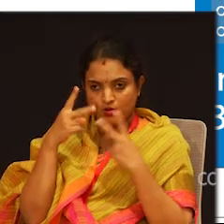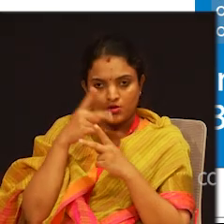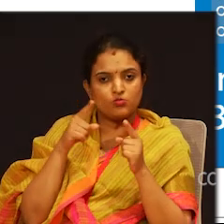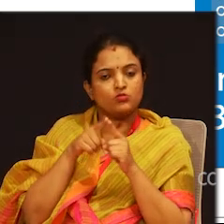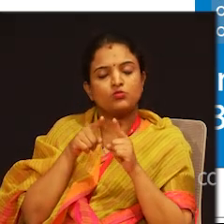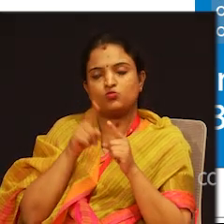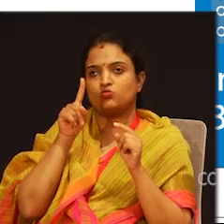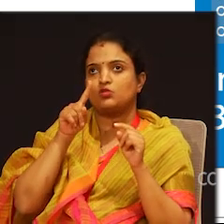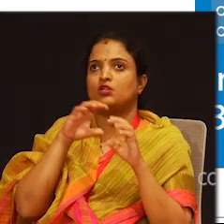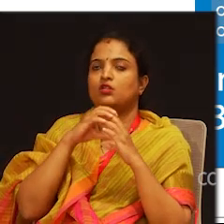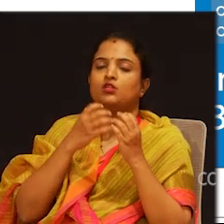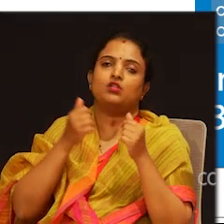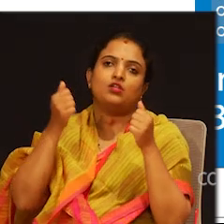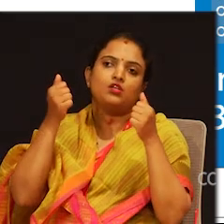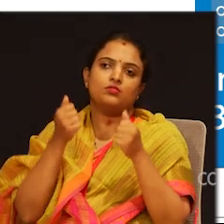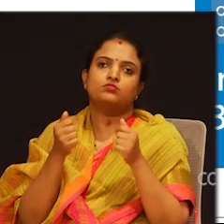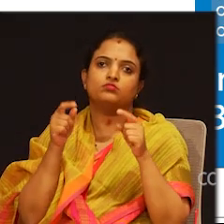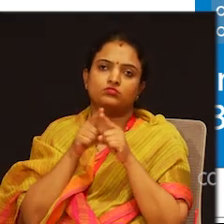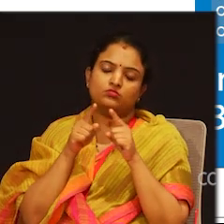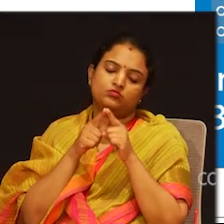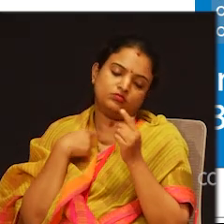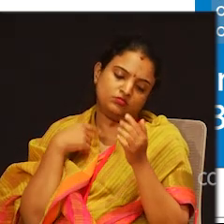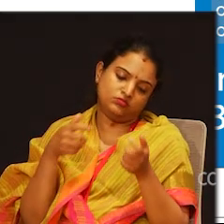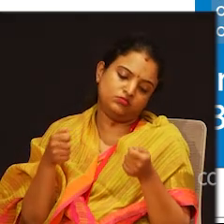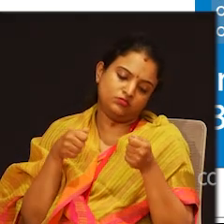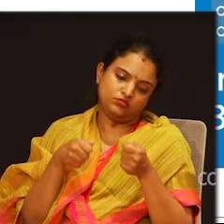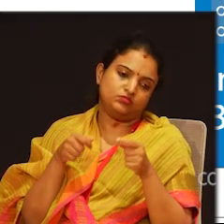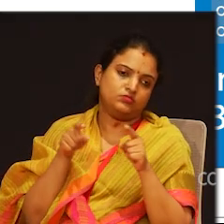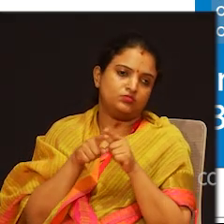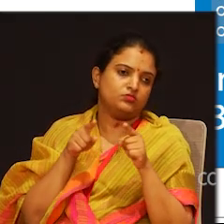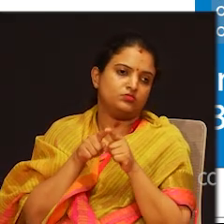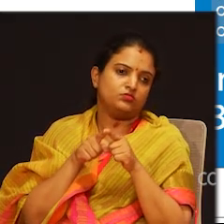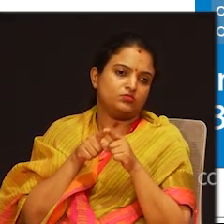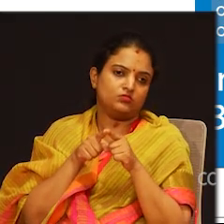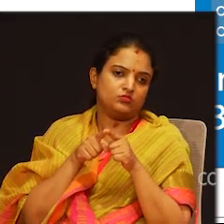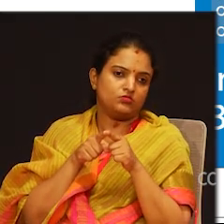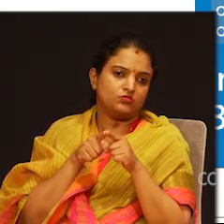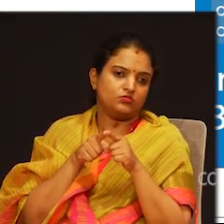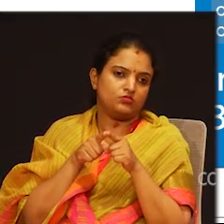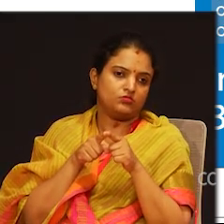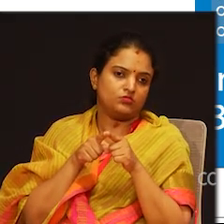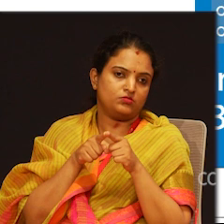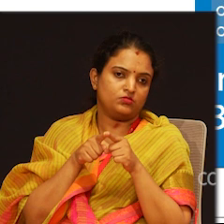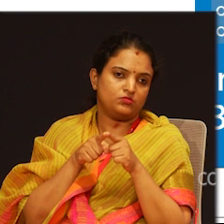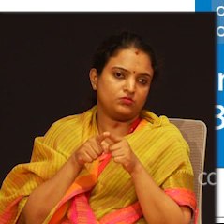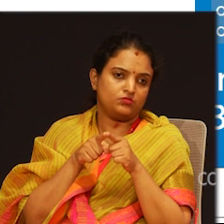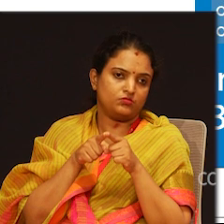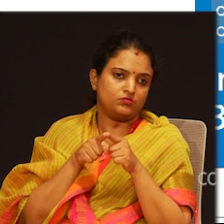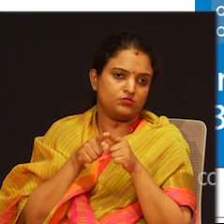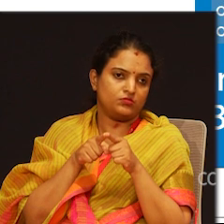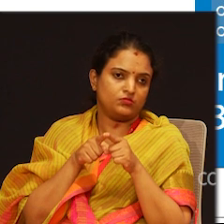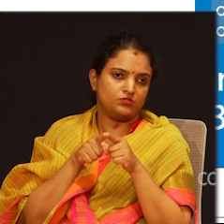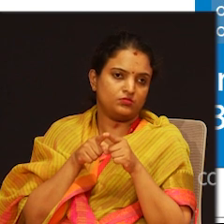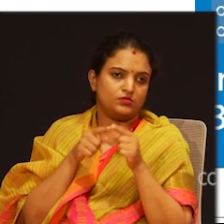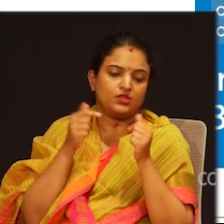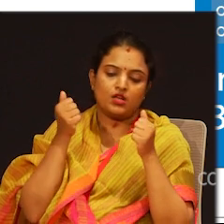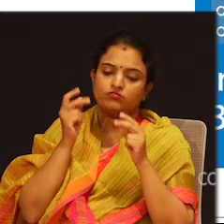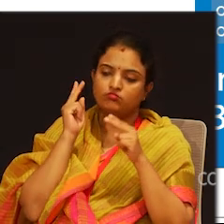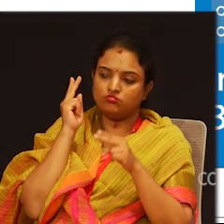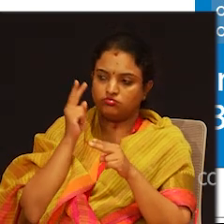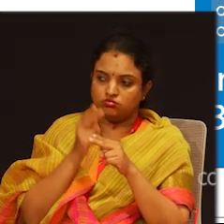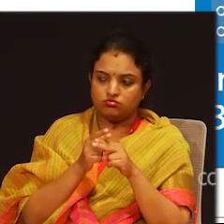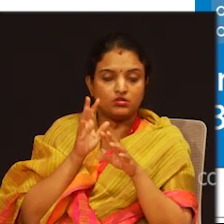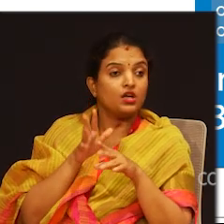one corner of the classroom to read with his book and is almost part of the furniture. Right? Now, these are